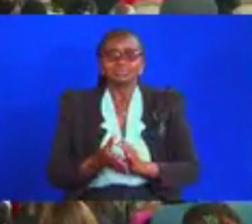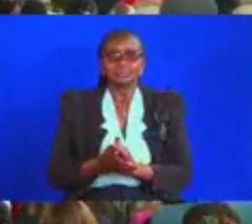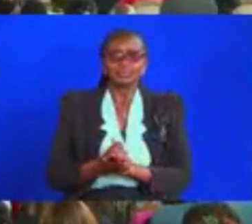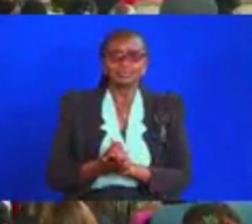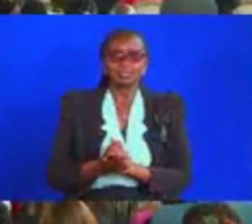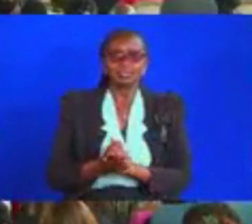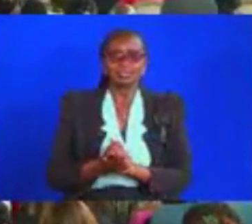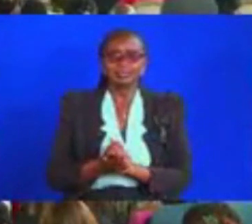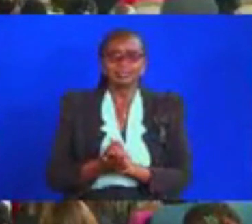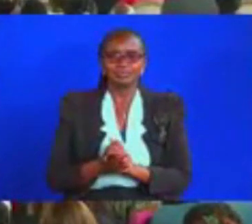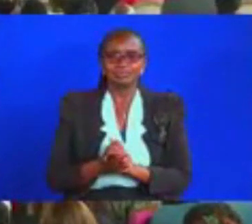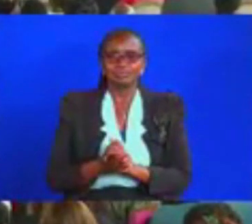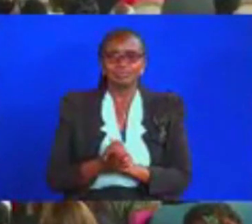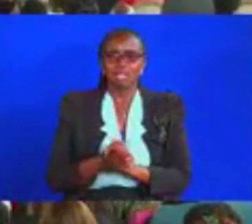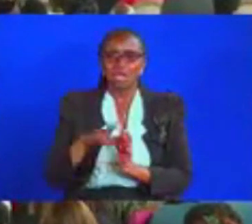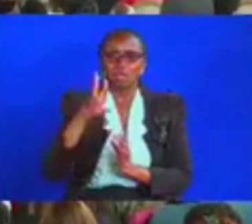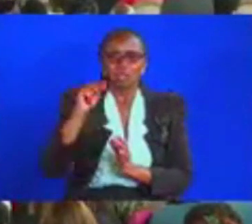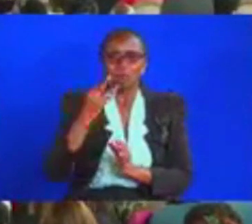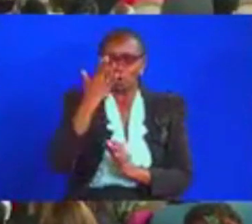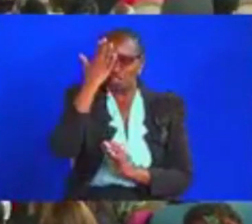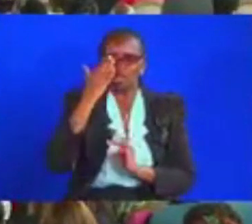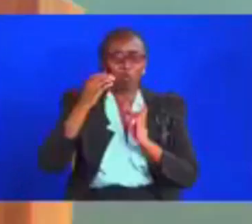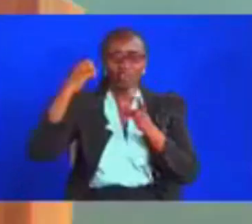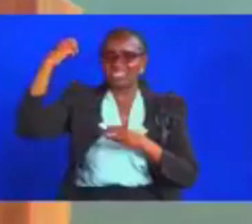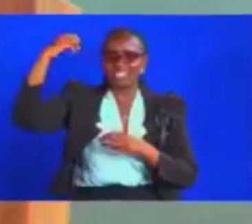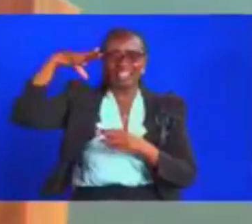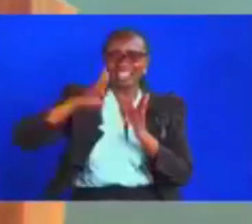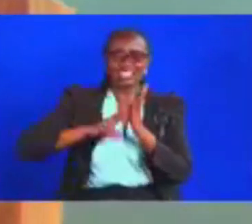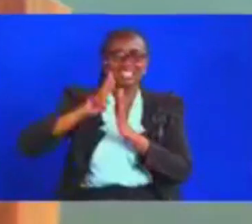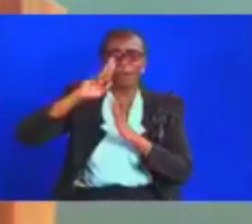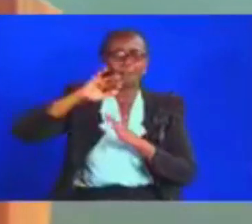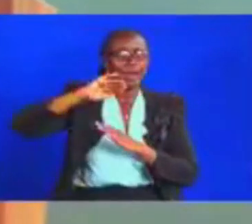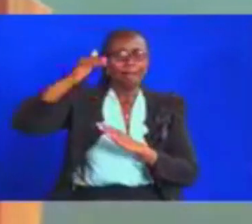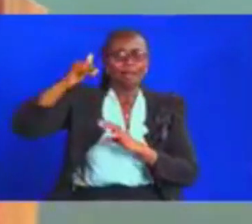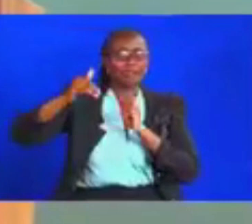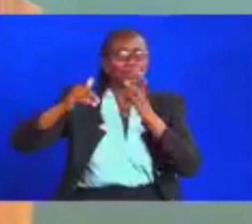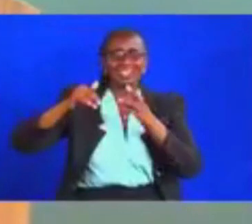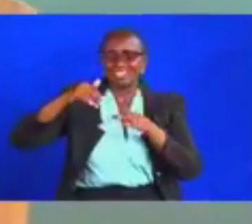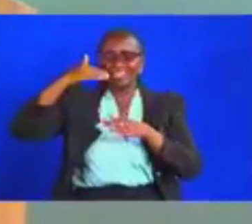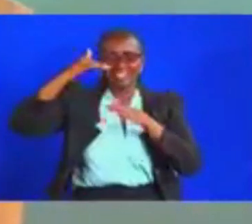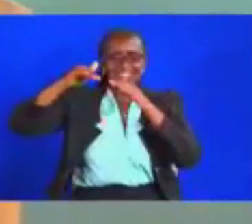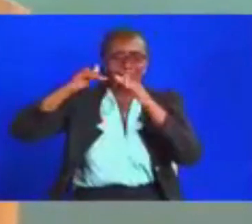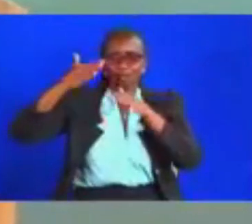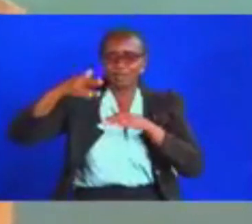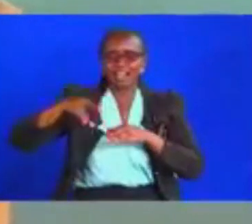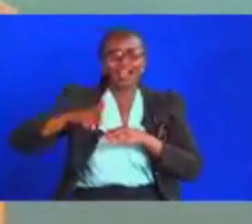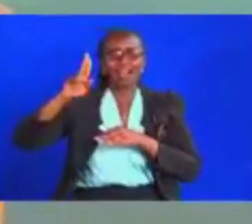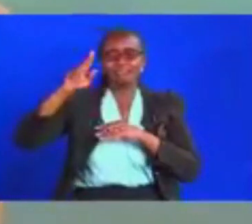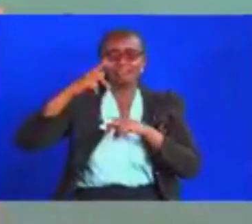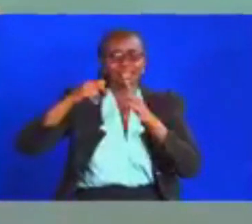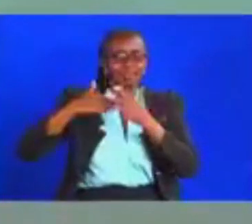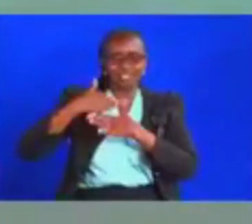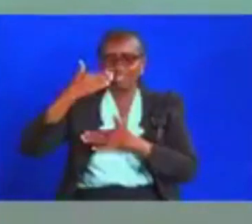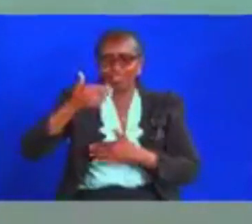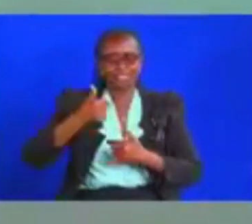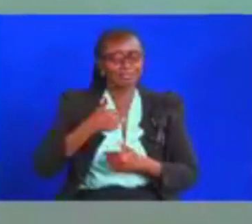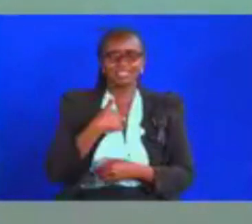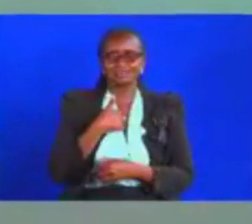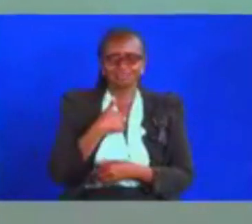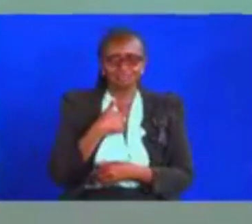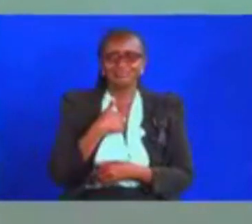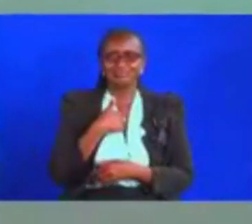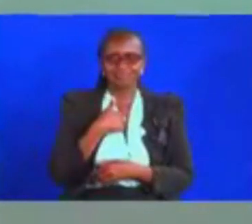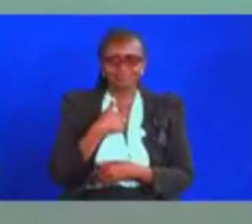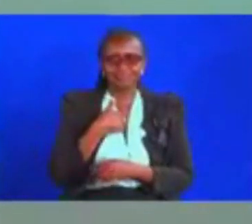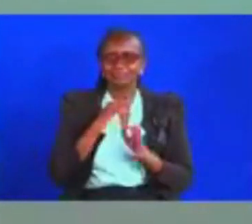No shadow you won't light up, mountain you won't climb up, coming after me.